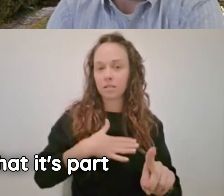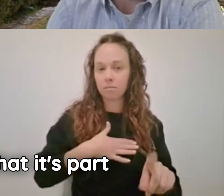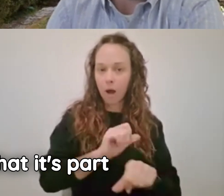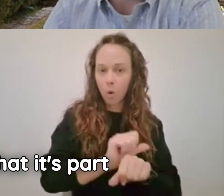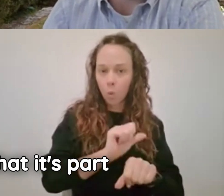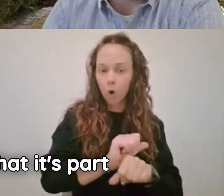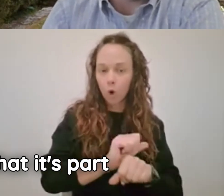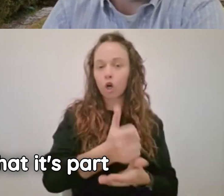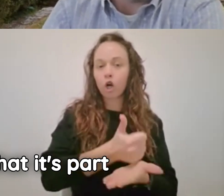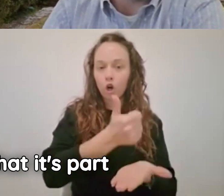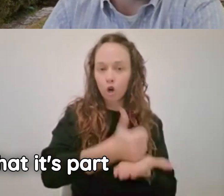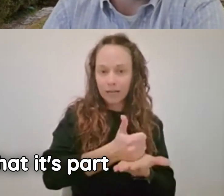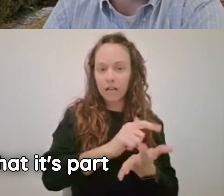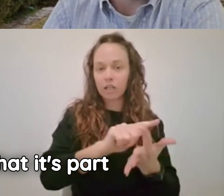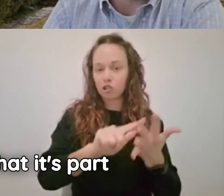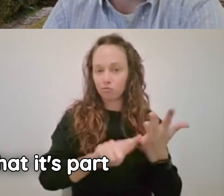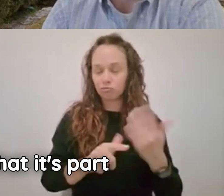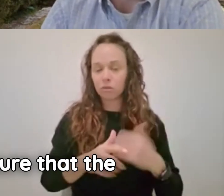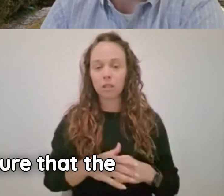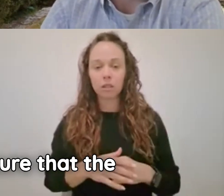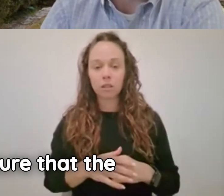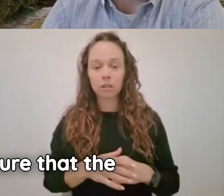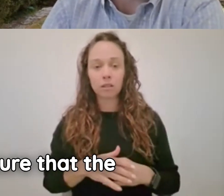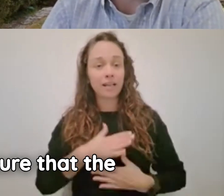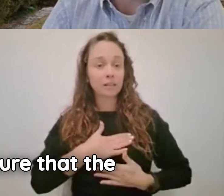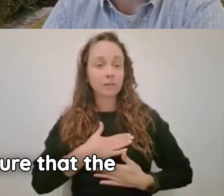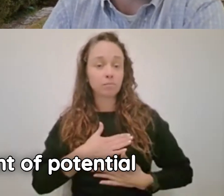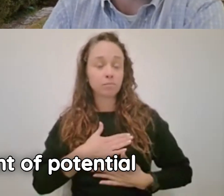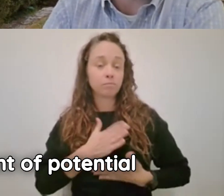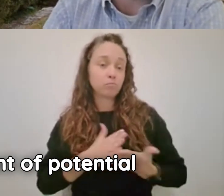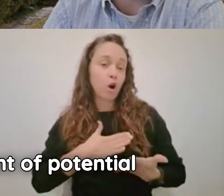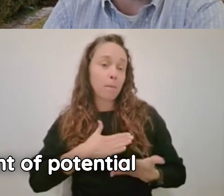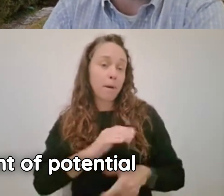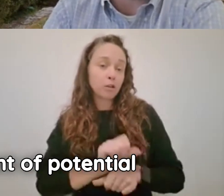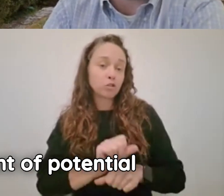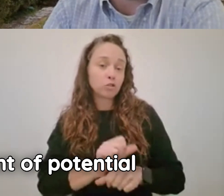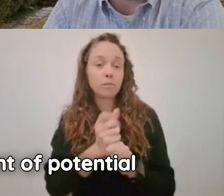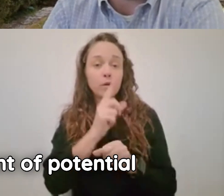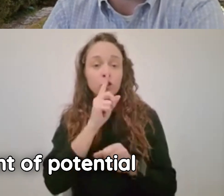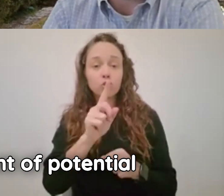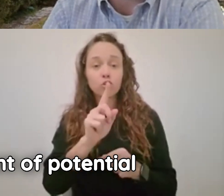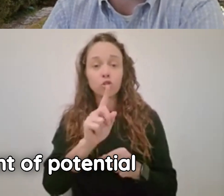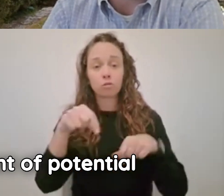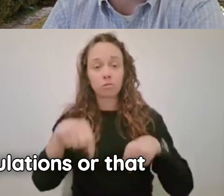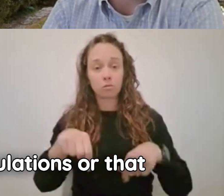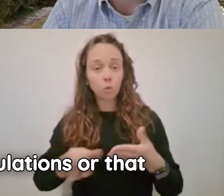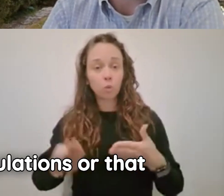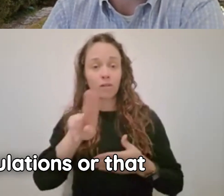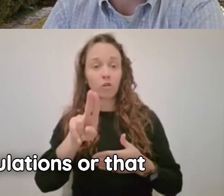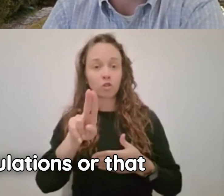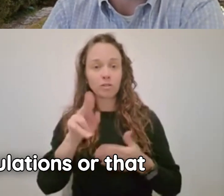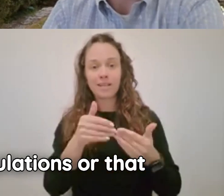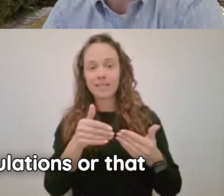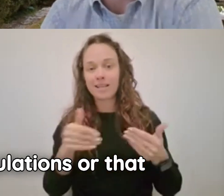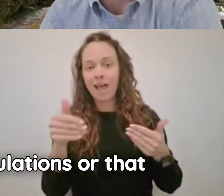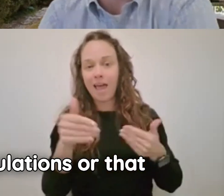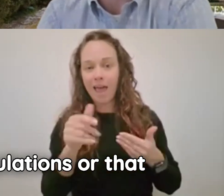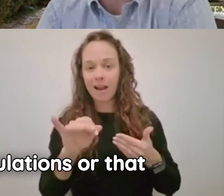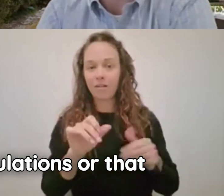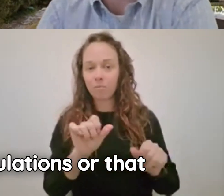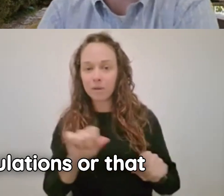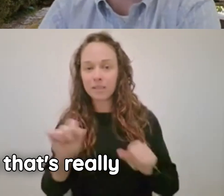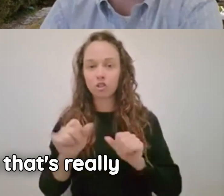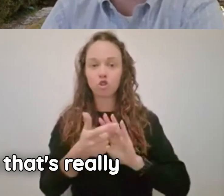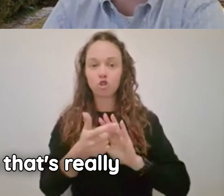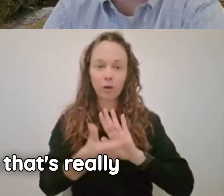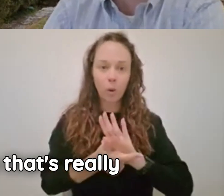play, which is that it's part of my job to make sure that the university is out in front of potential regulations or new